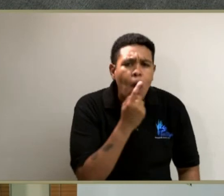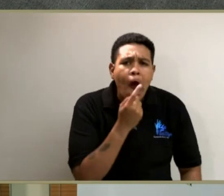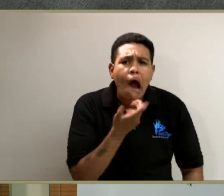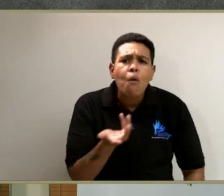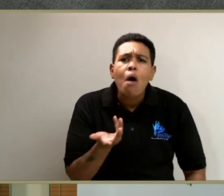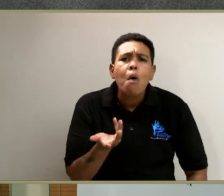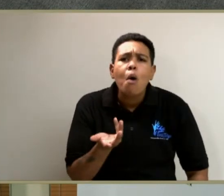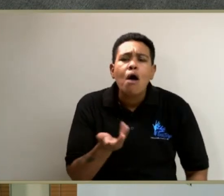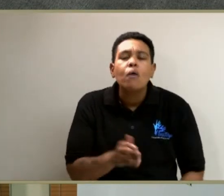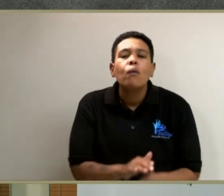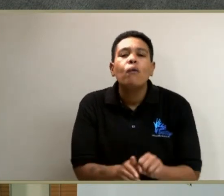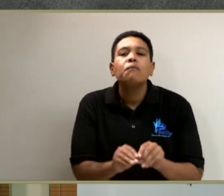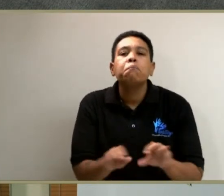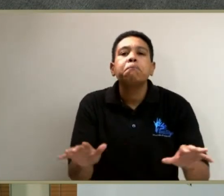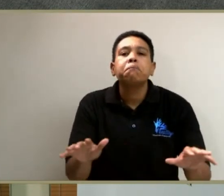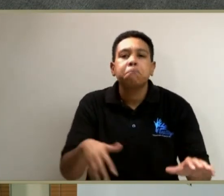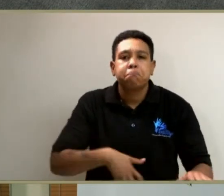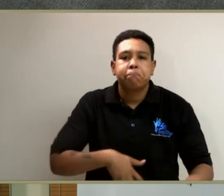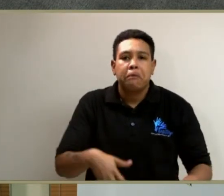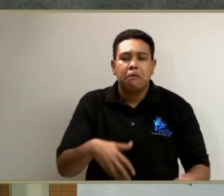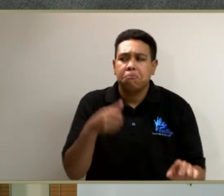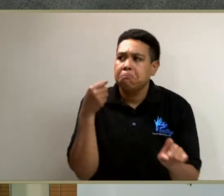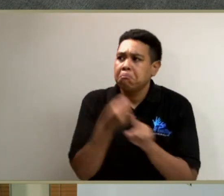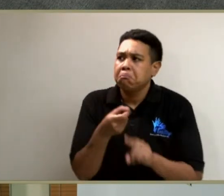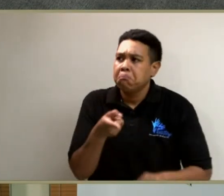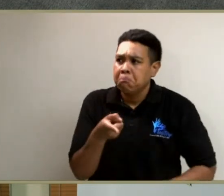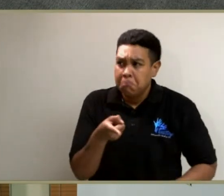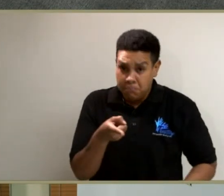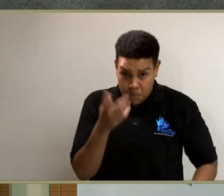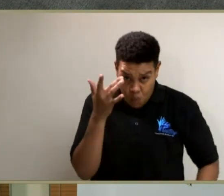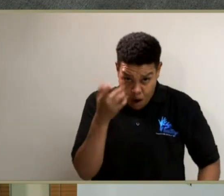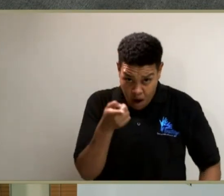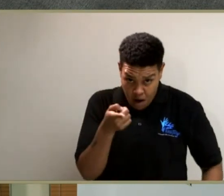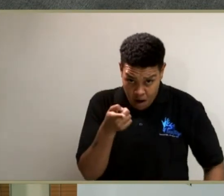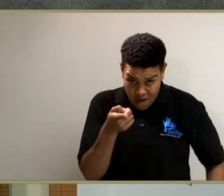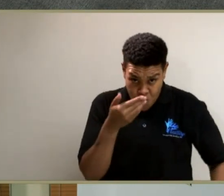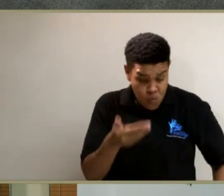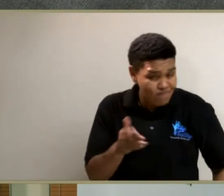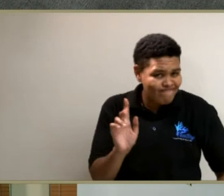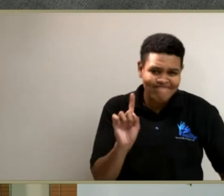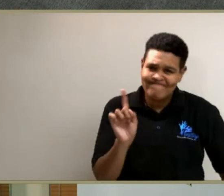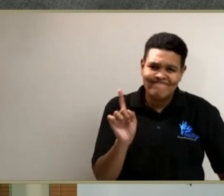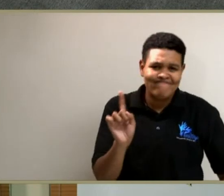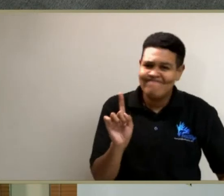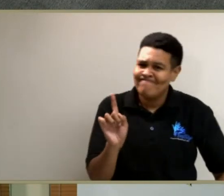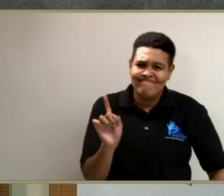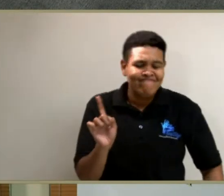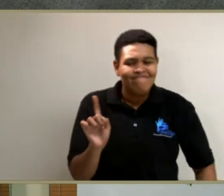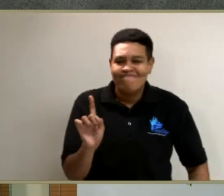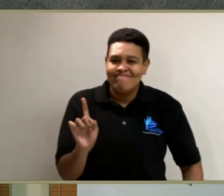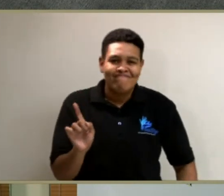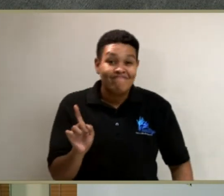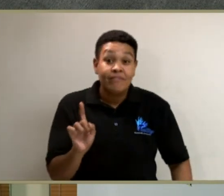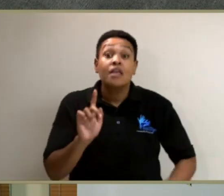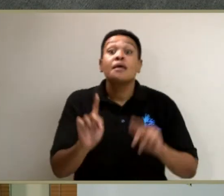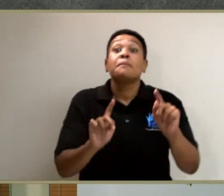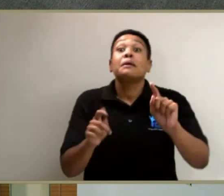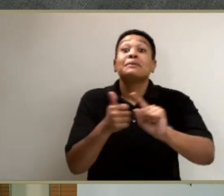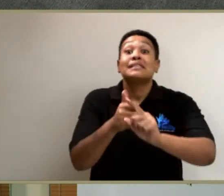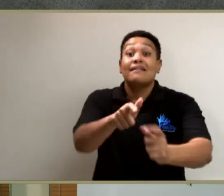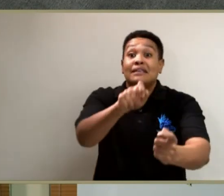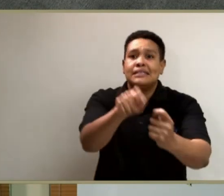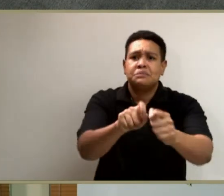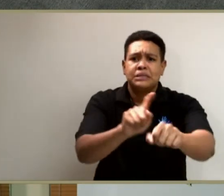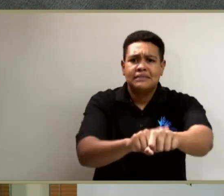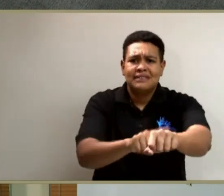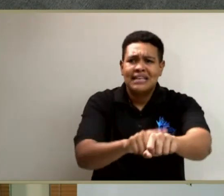in this group. And this is not good because what we have seen is that persons at this particular